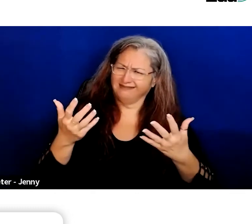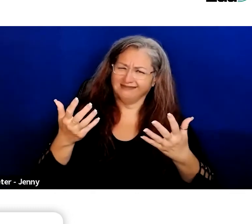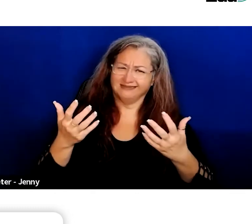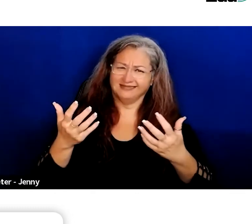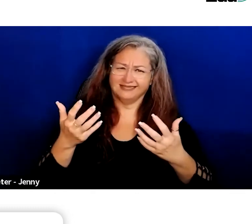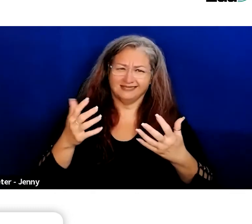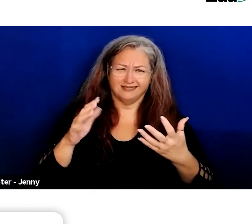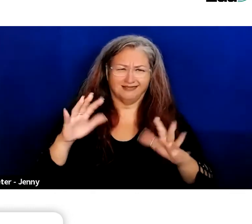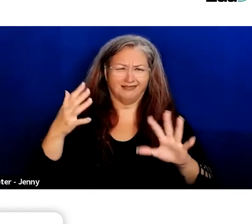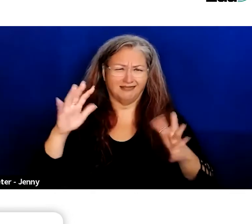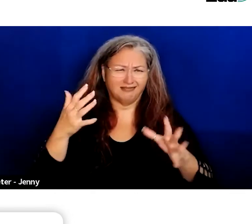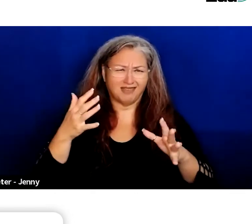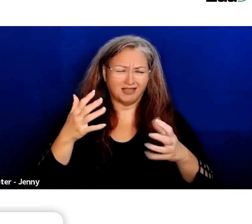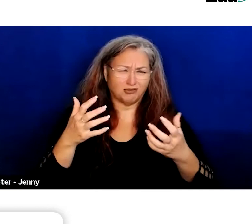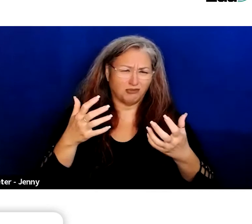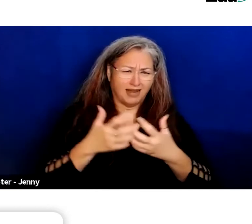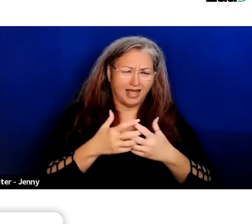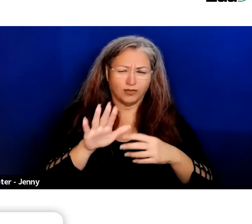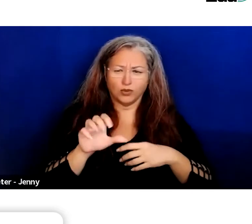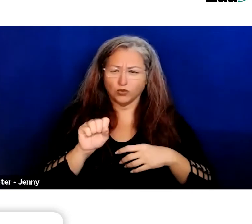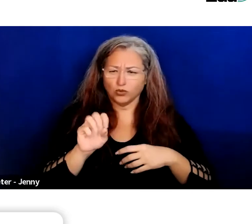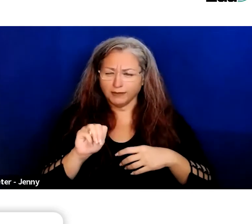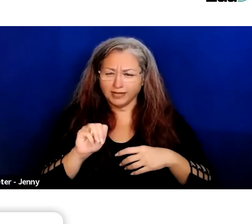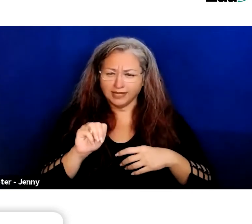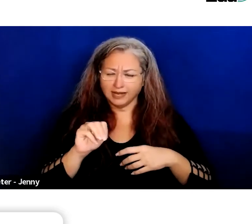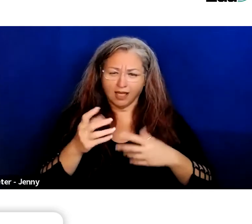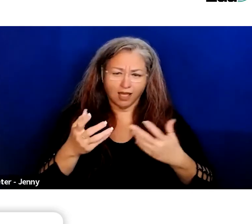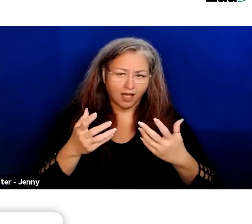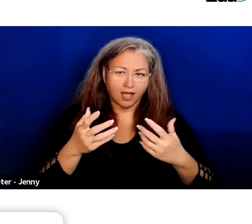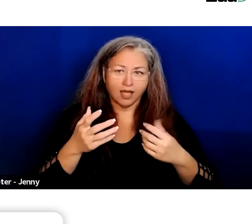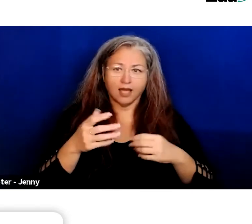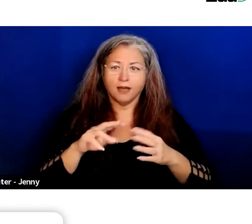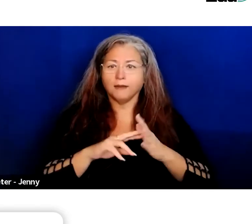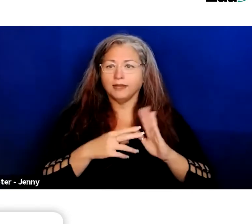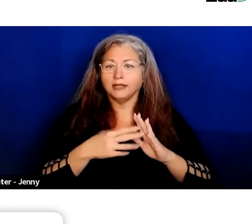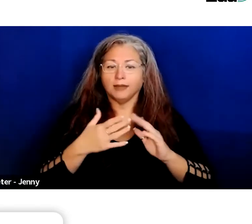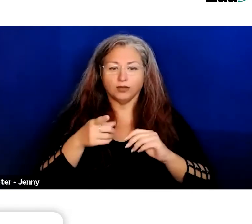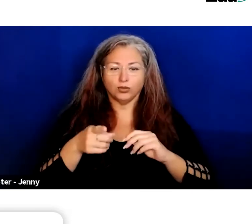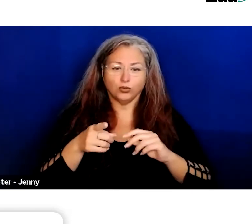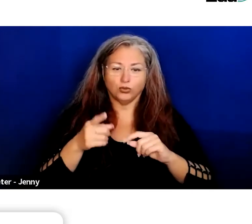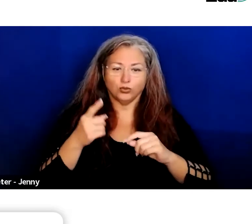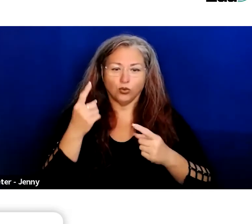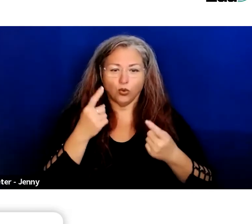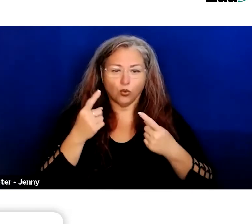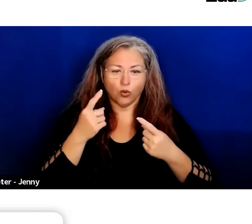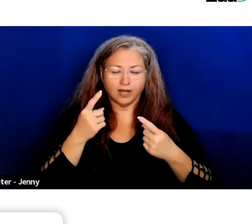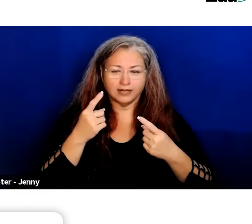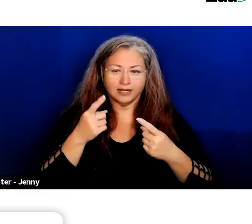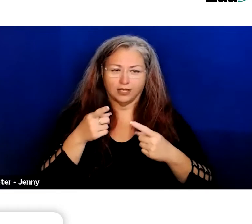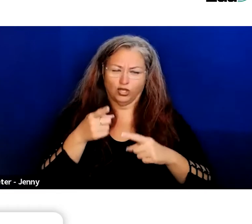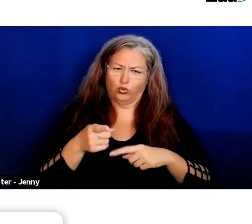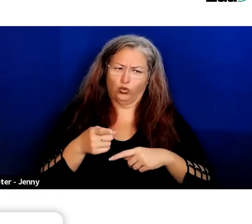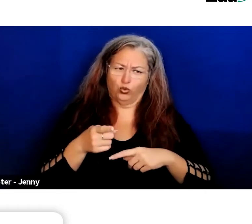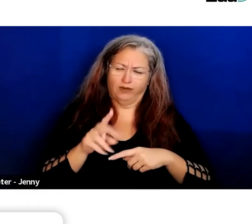to your social media experience at all, where you're wondering if you were a victim of